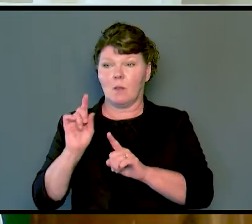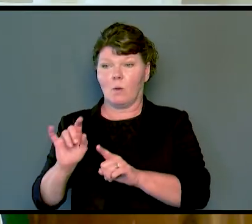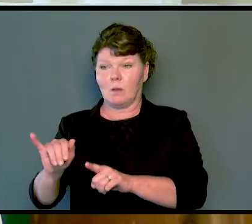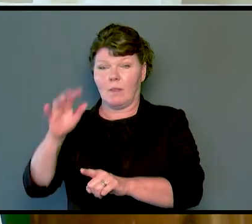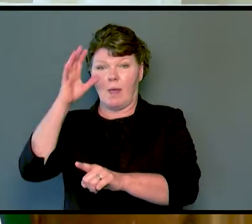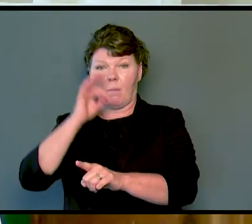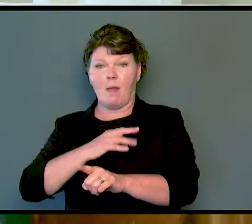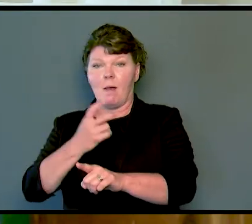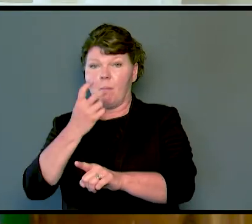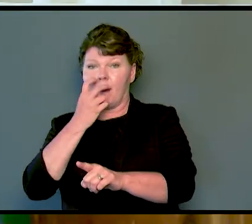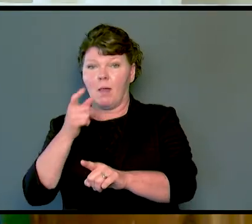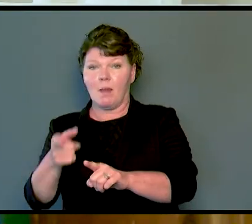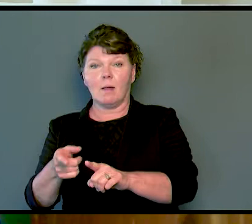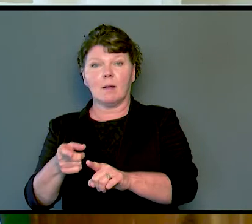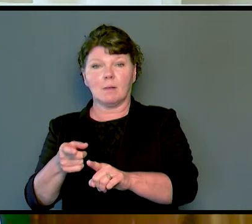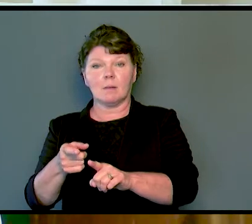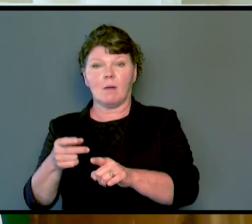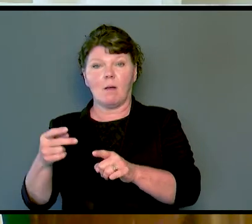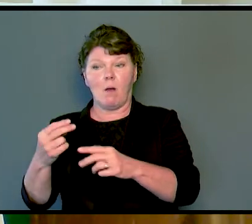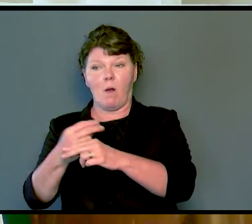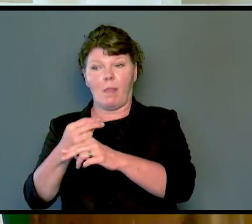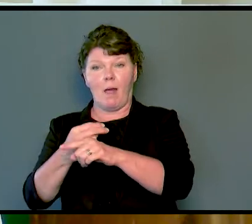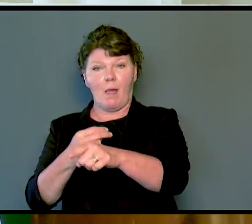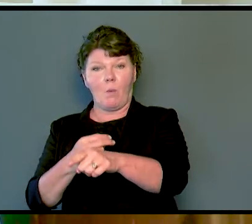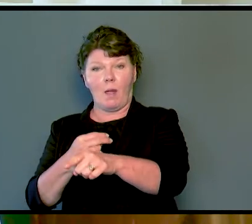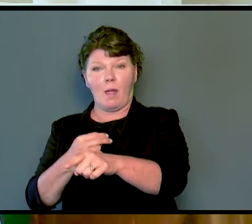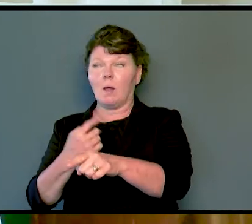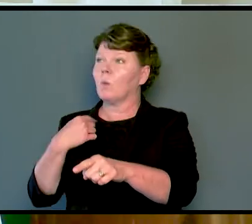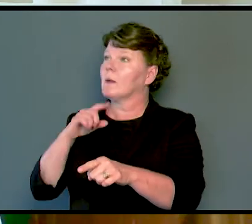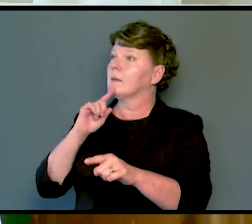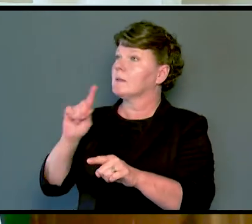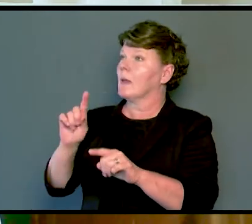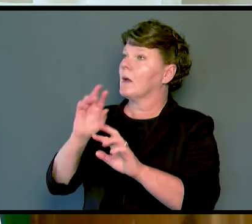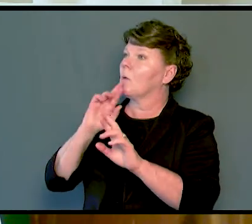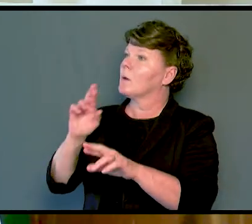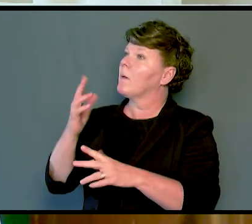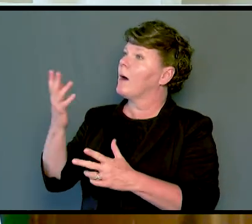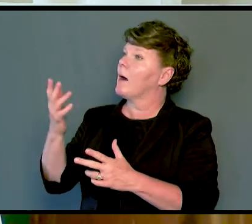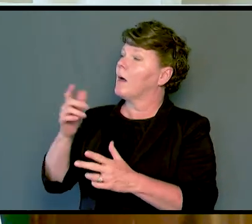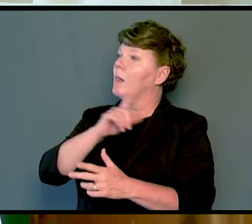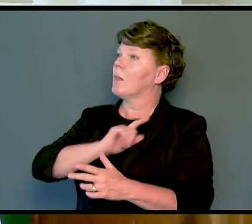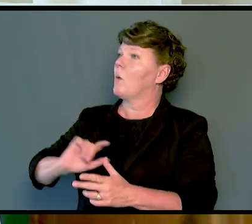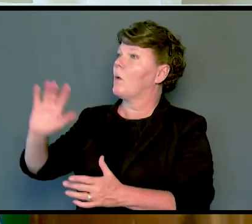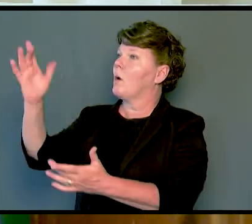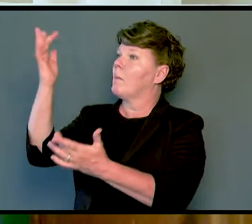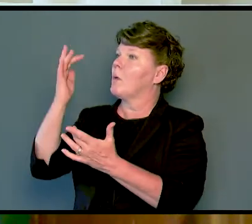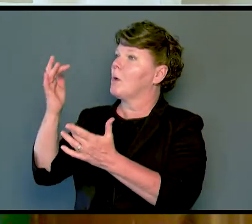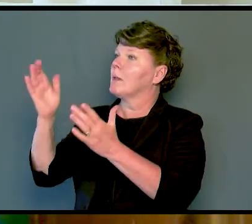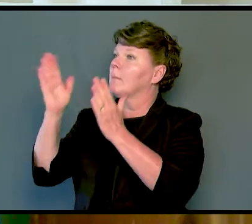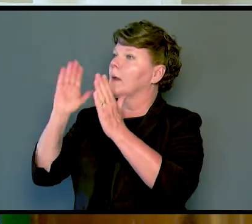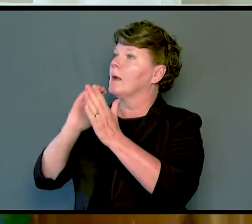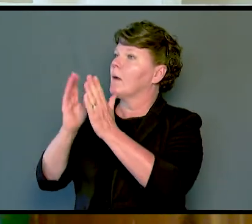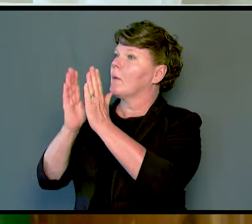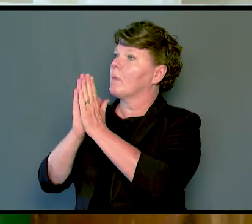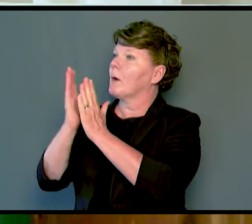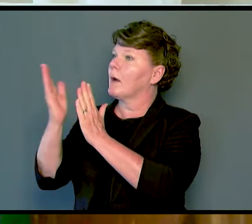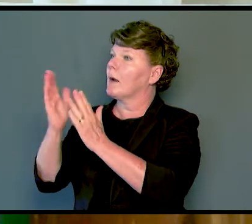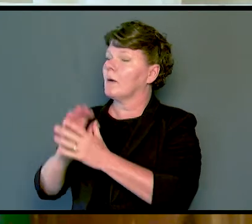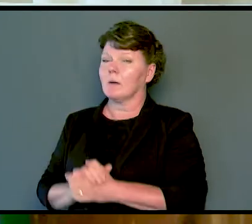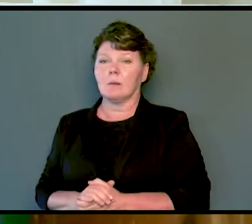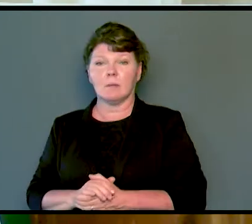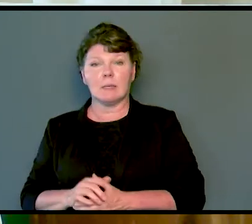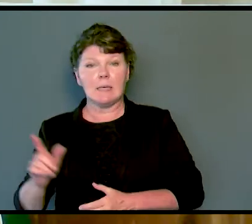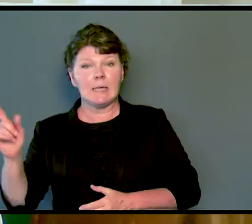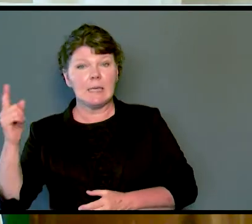to Bartimaeus out on the highway. We respond saying, "Lord, in your mercy, hear our prayer." He hears